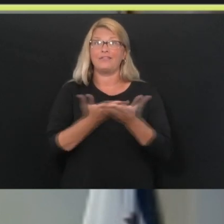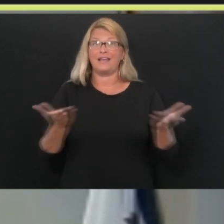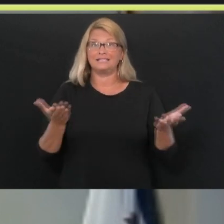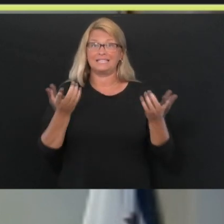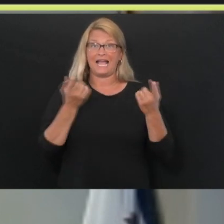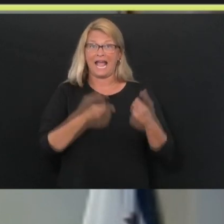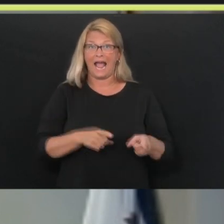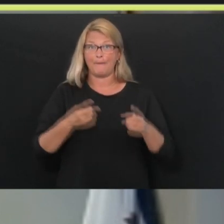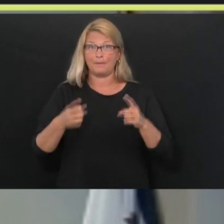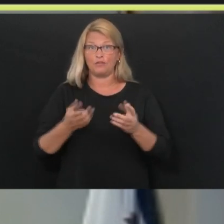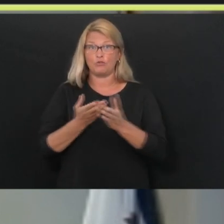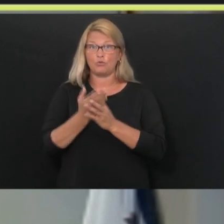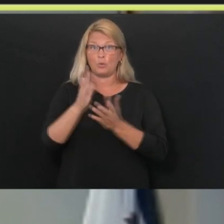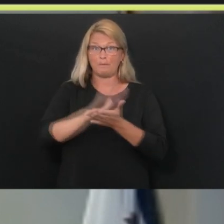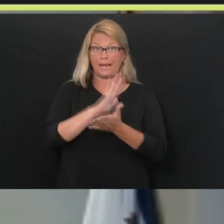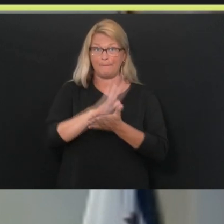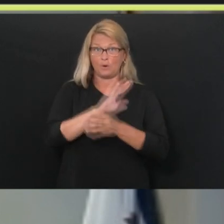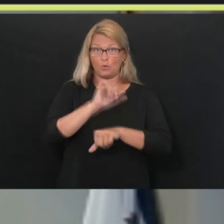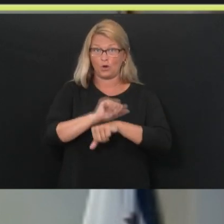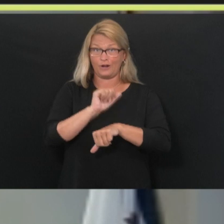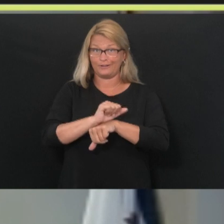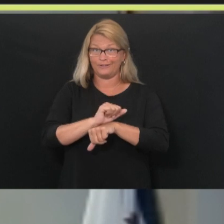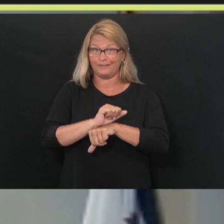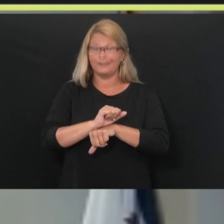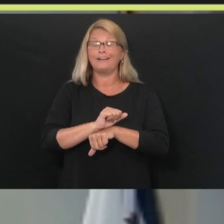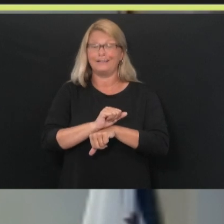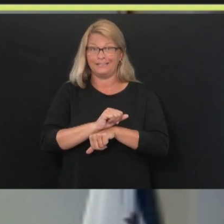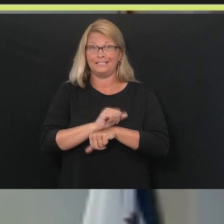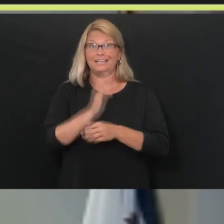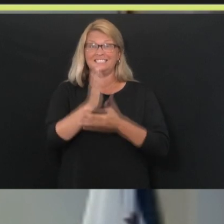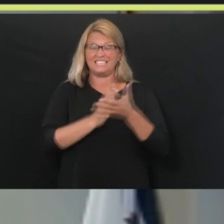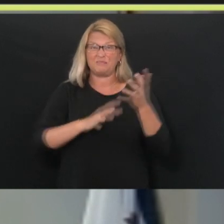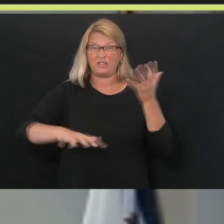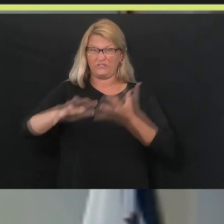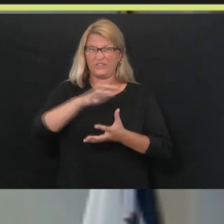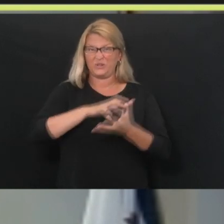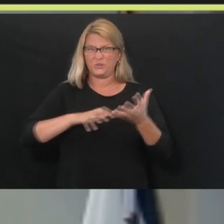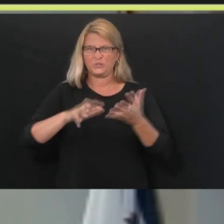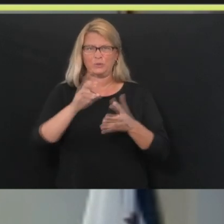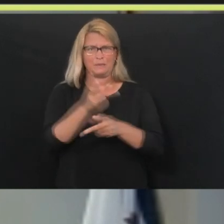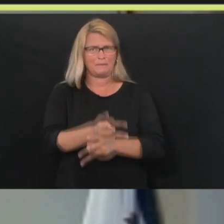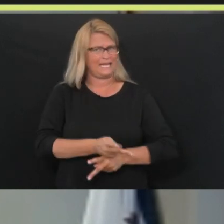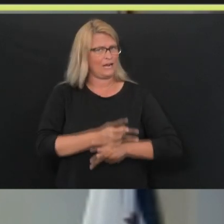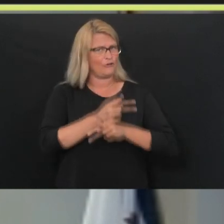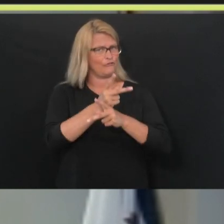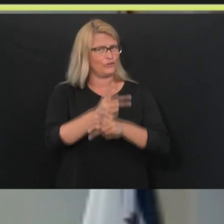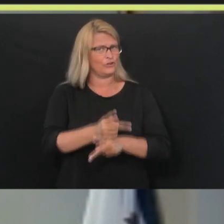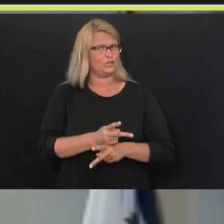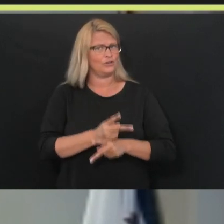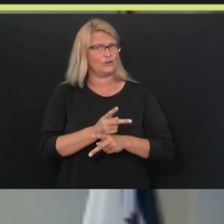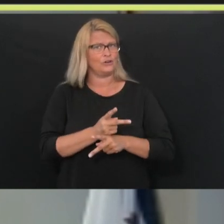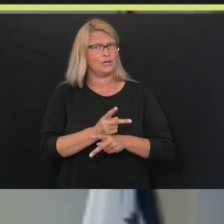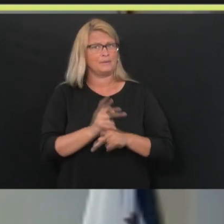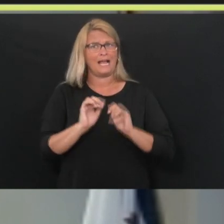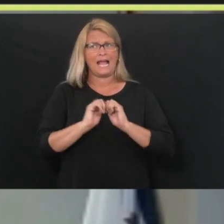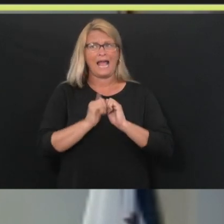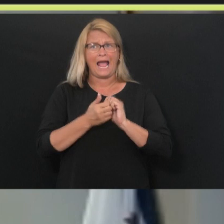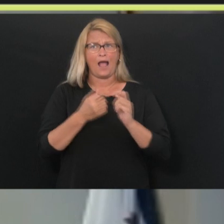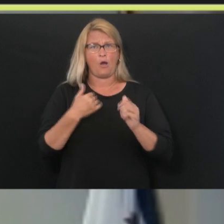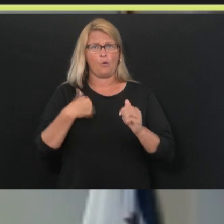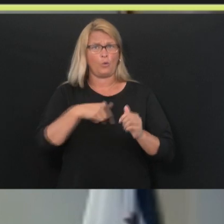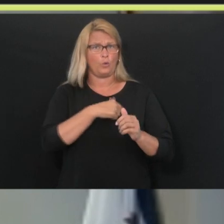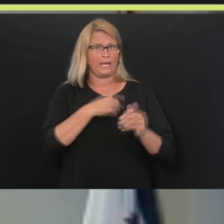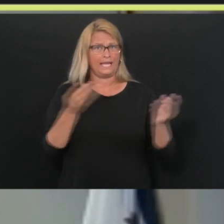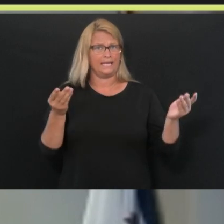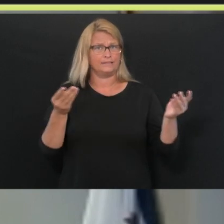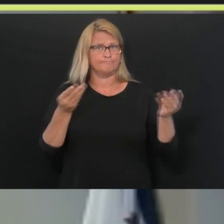word of mouth. And I think some of the confusion with that is, we have to be very careful and sensitive of how we relay information to the